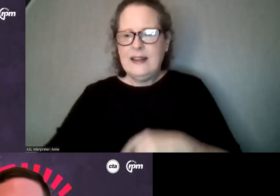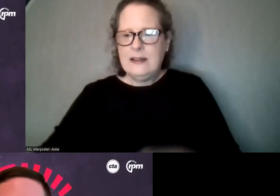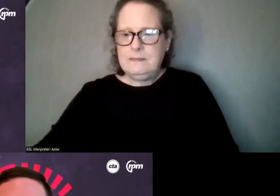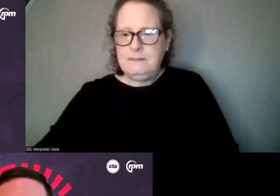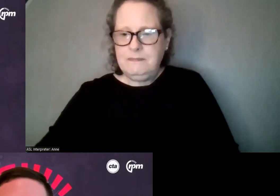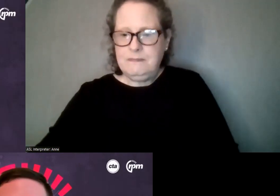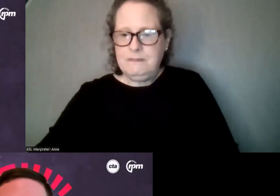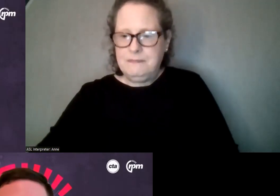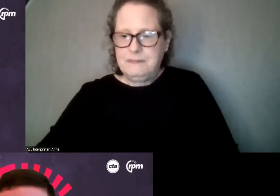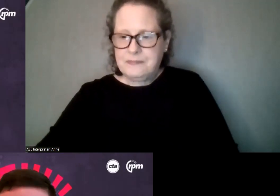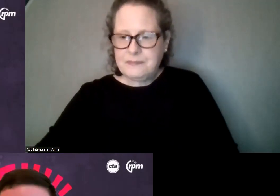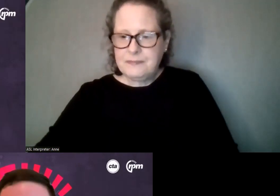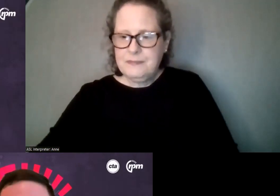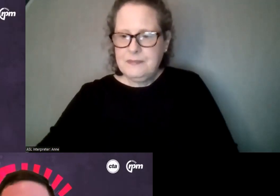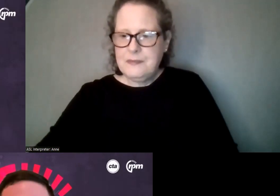Okay, thank you.